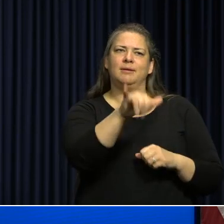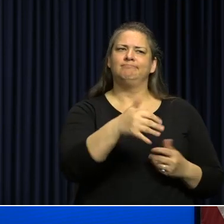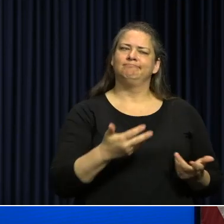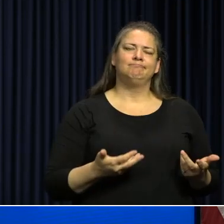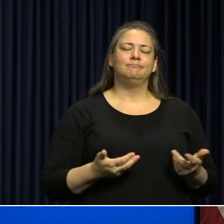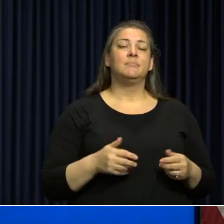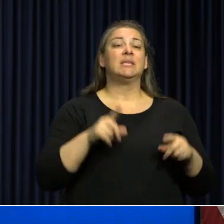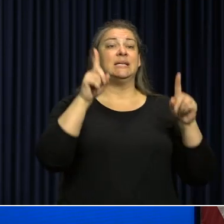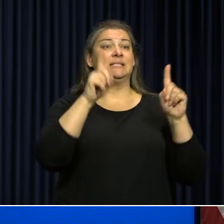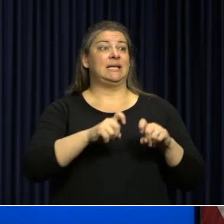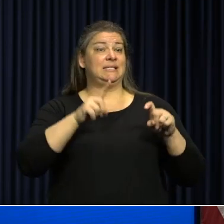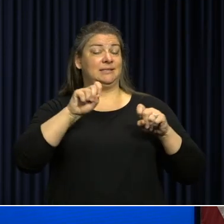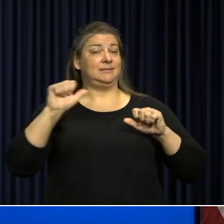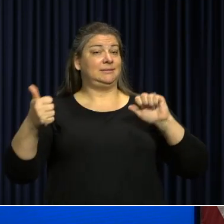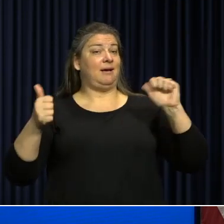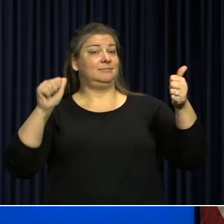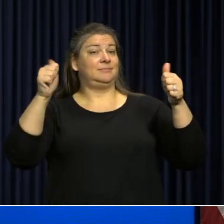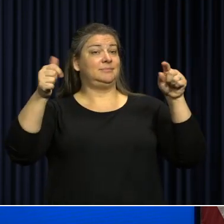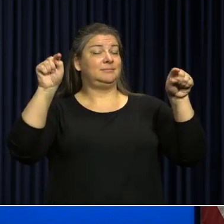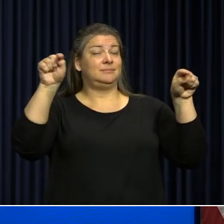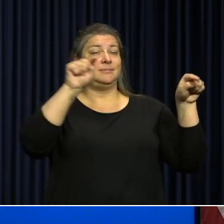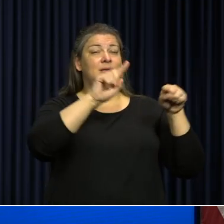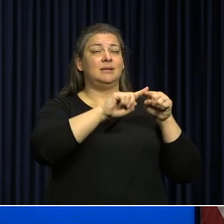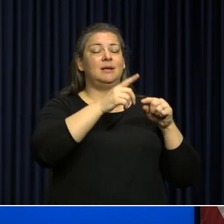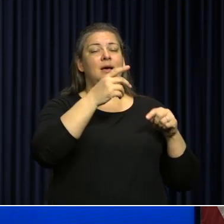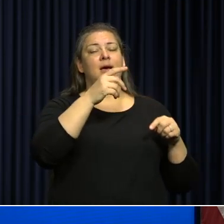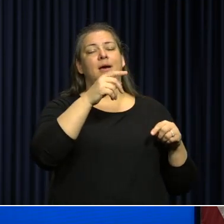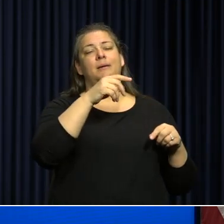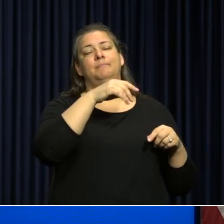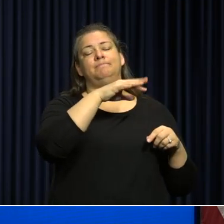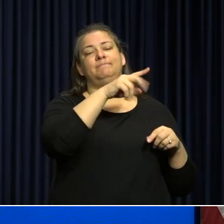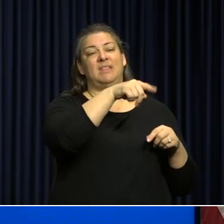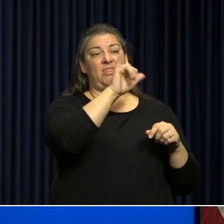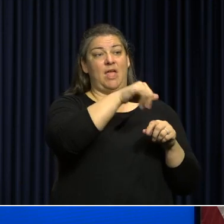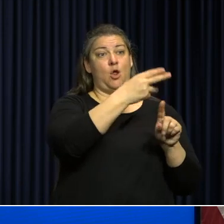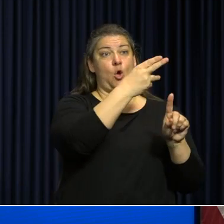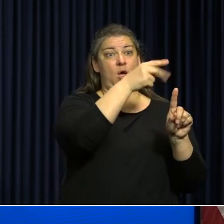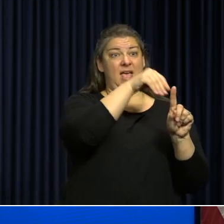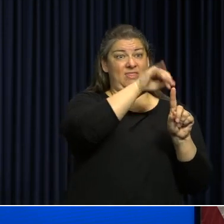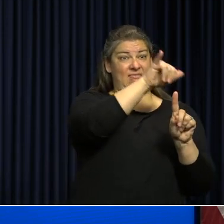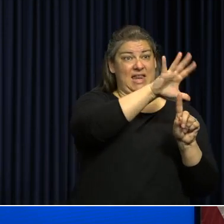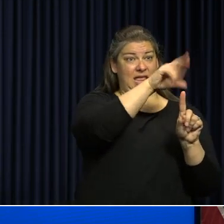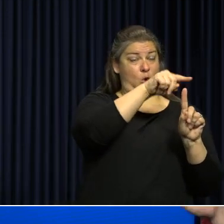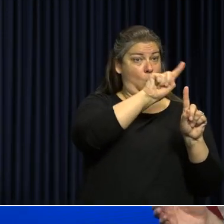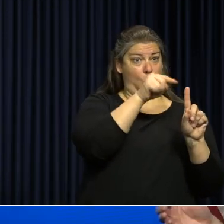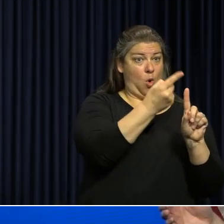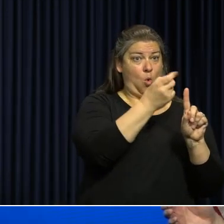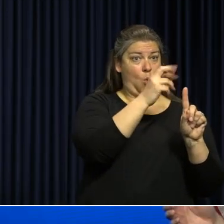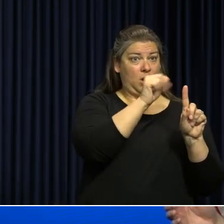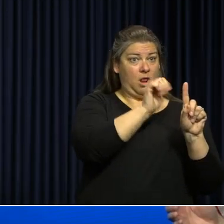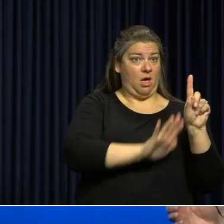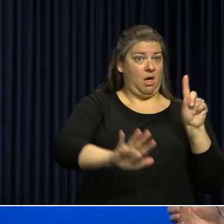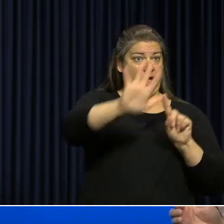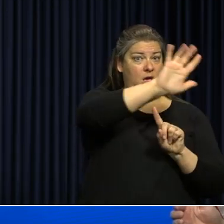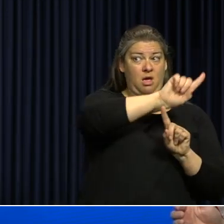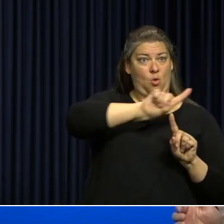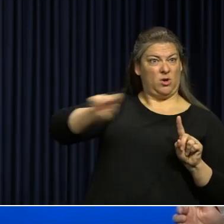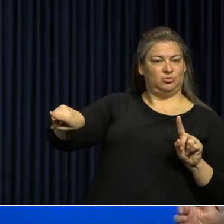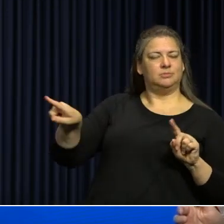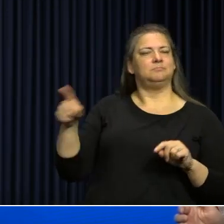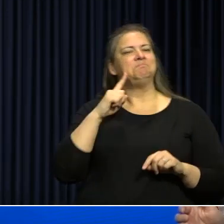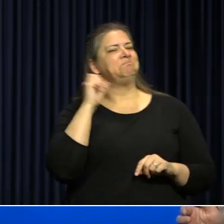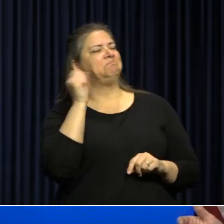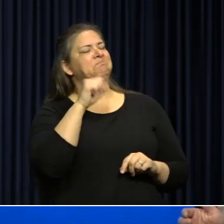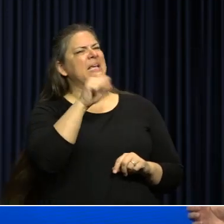week open to folks in the host county as well as contiguous counties? Yes, and you can even be a county further away